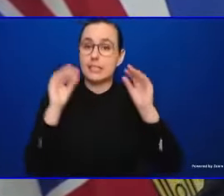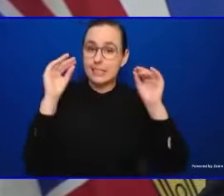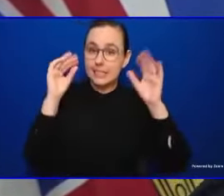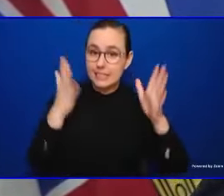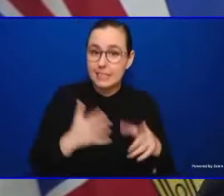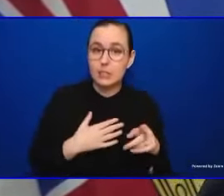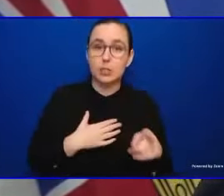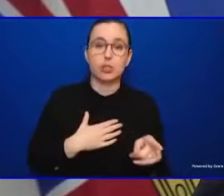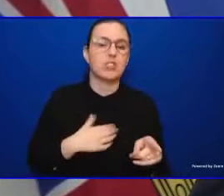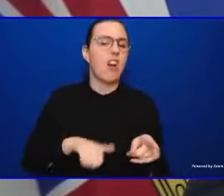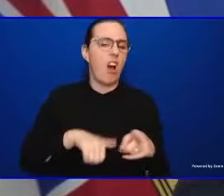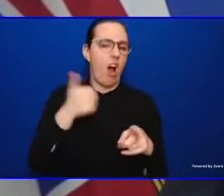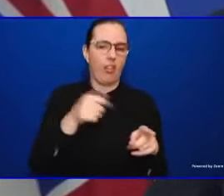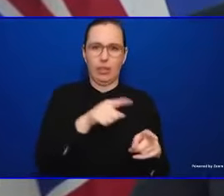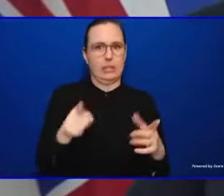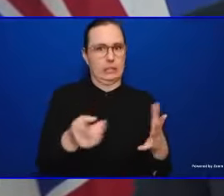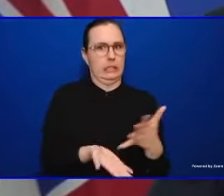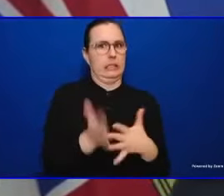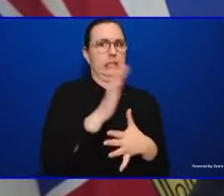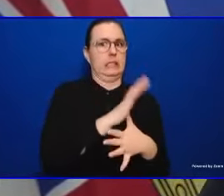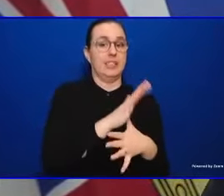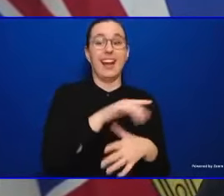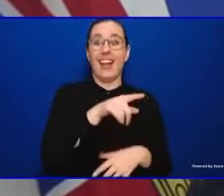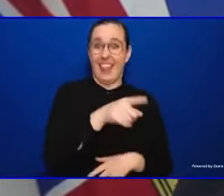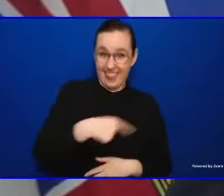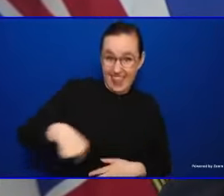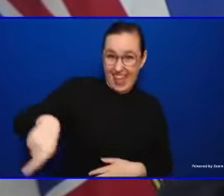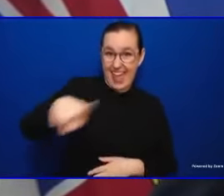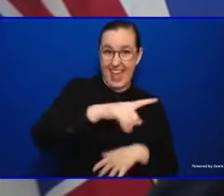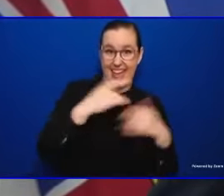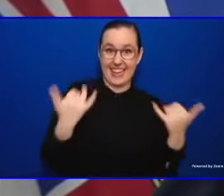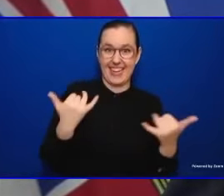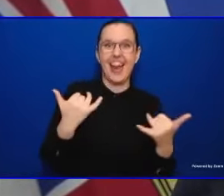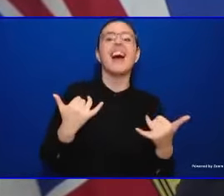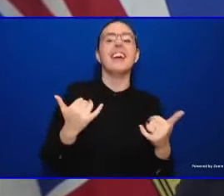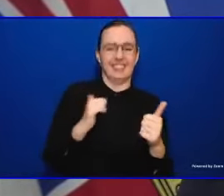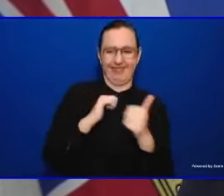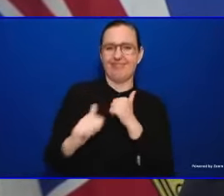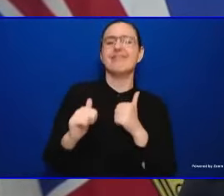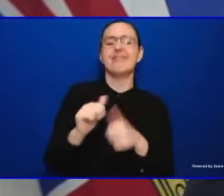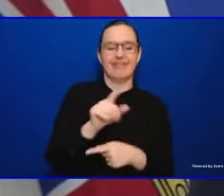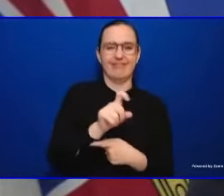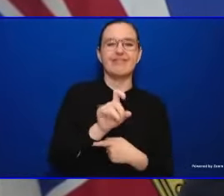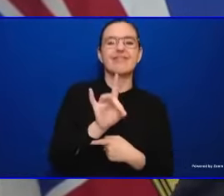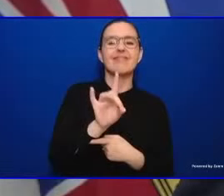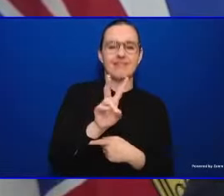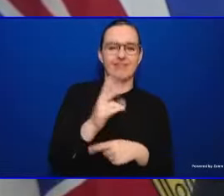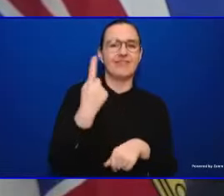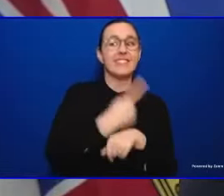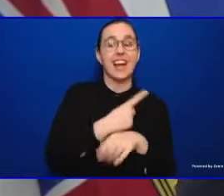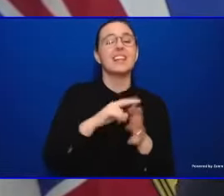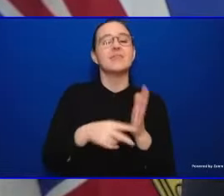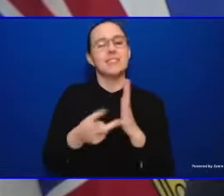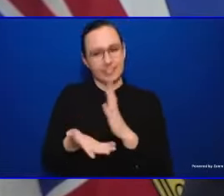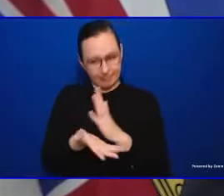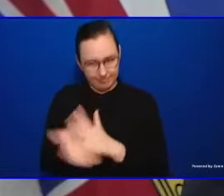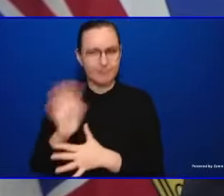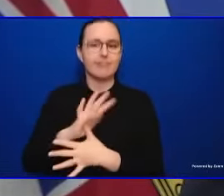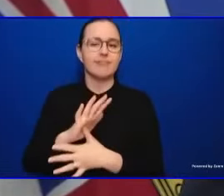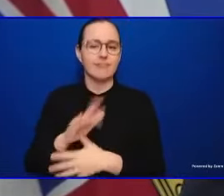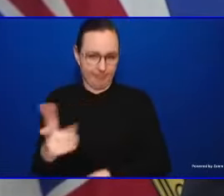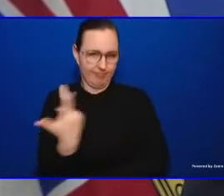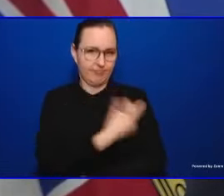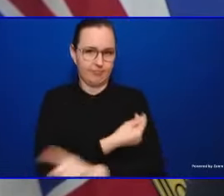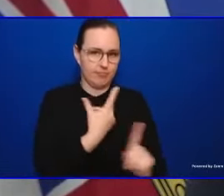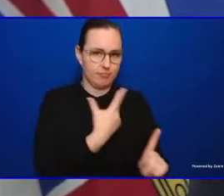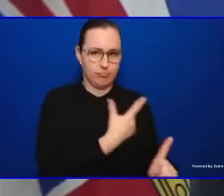So those groups of people will reach their 6 months sooner than the average population, and we would be expecting everyone to be